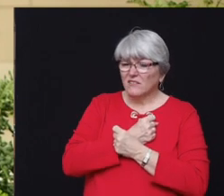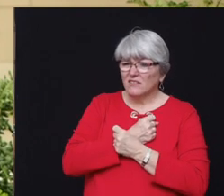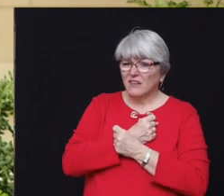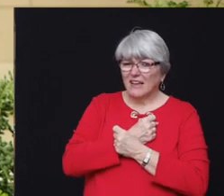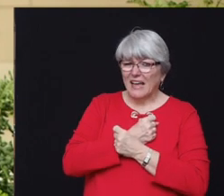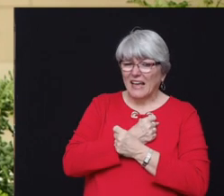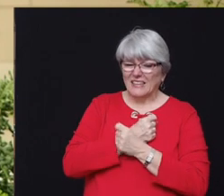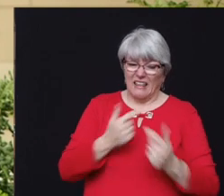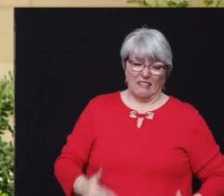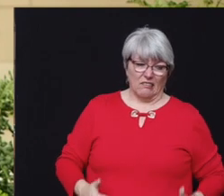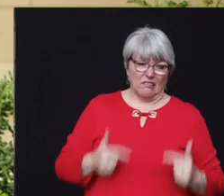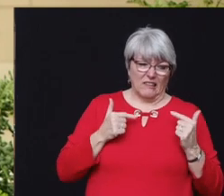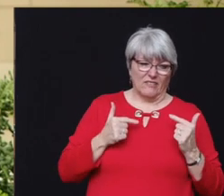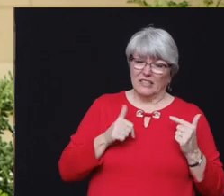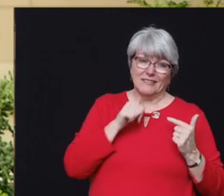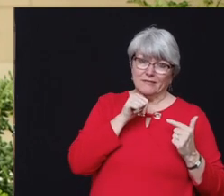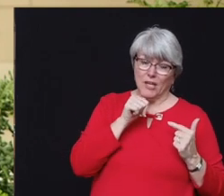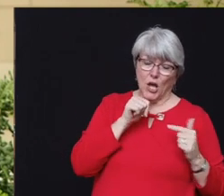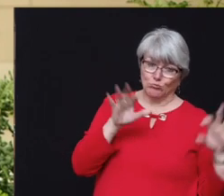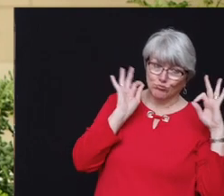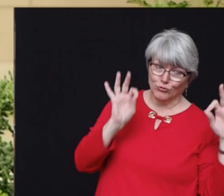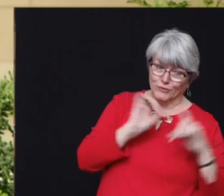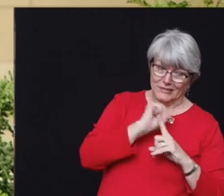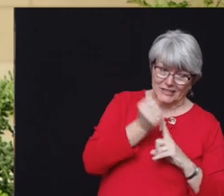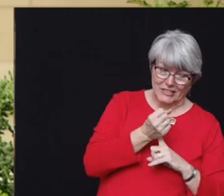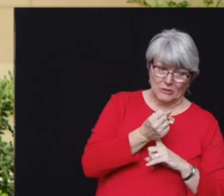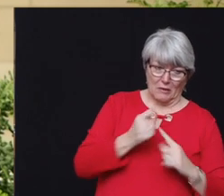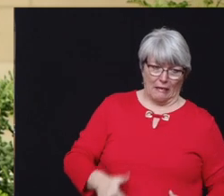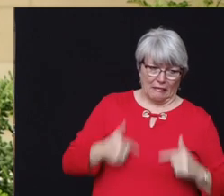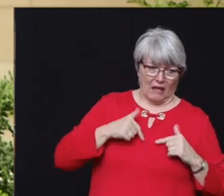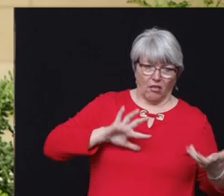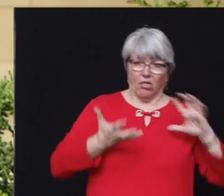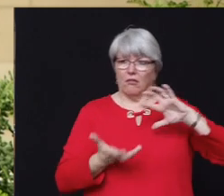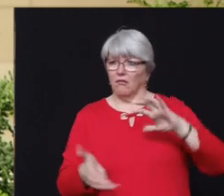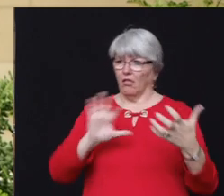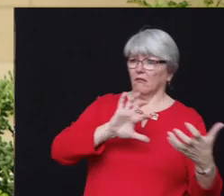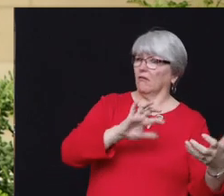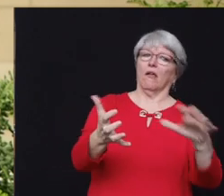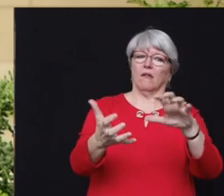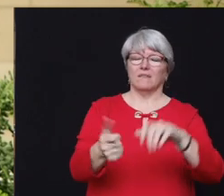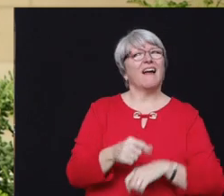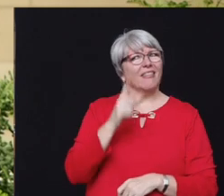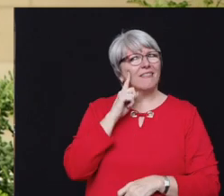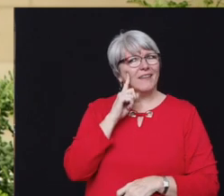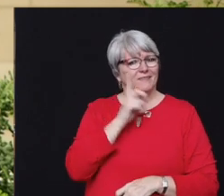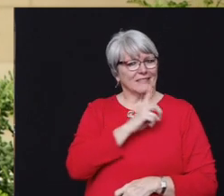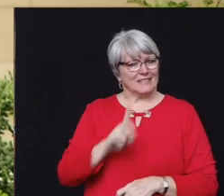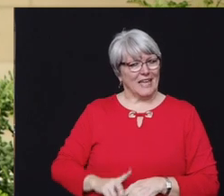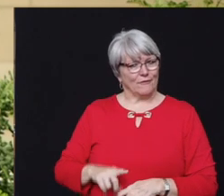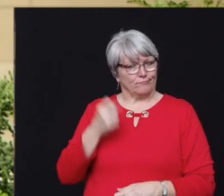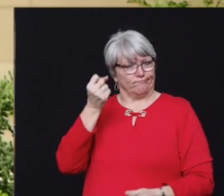and living in less than ideal conditions with so many rhythms of life disrupted? Now, I think David could